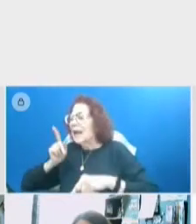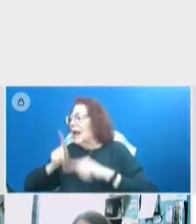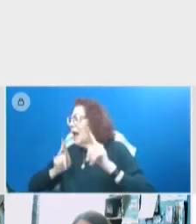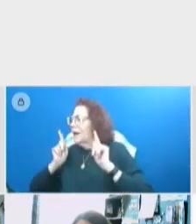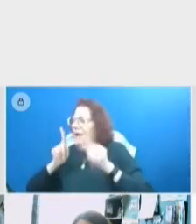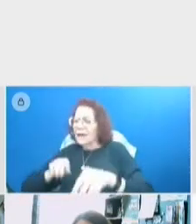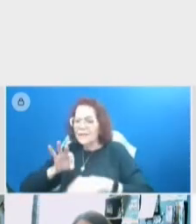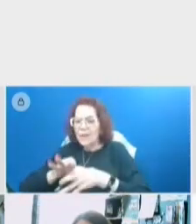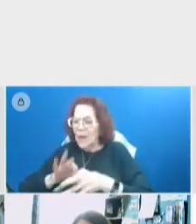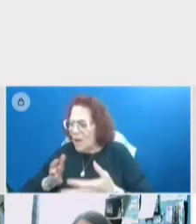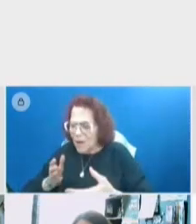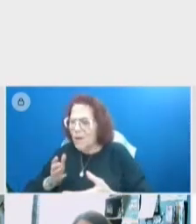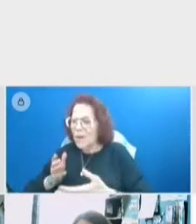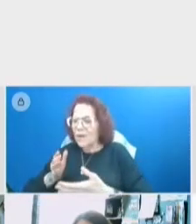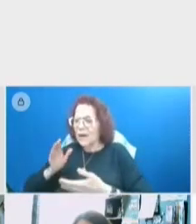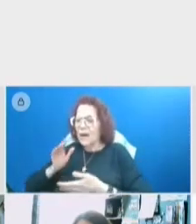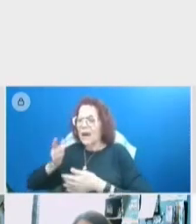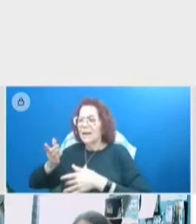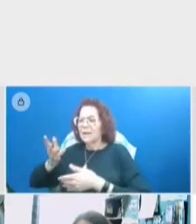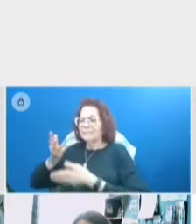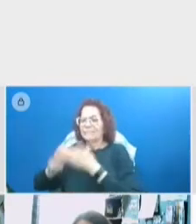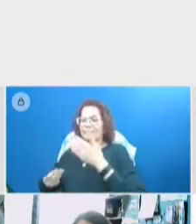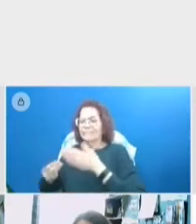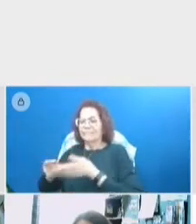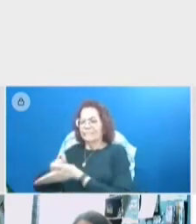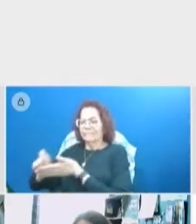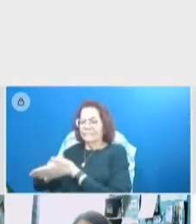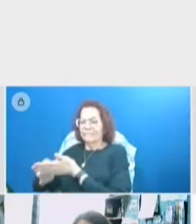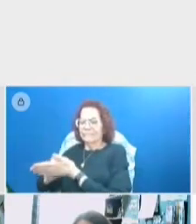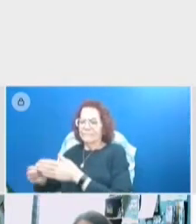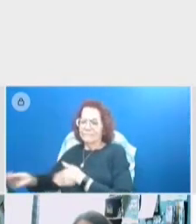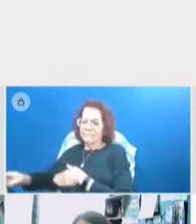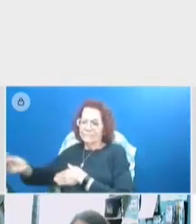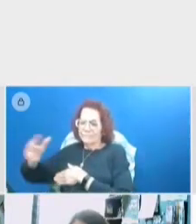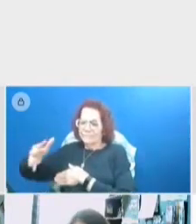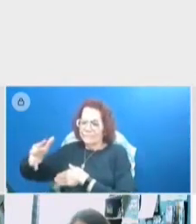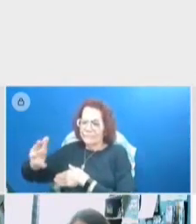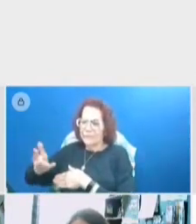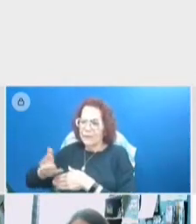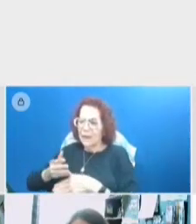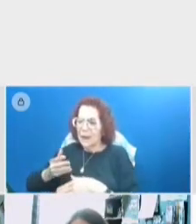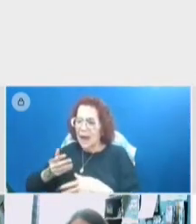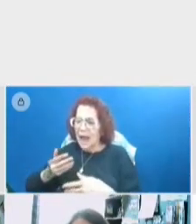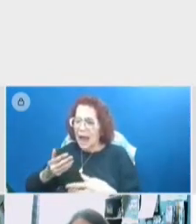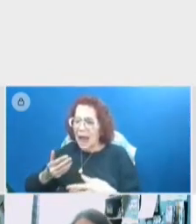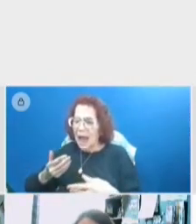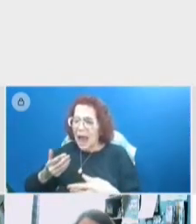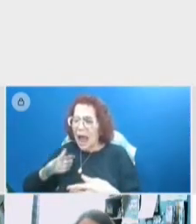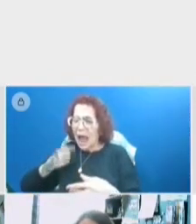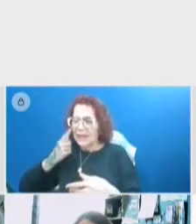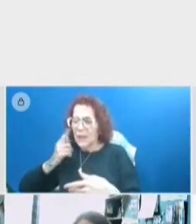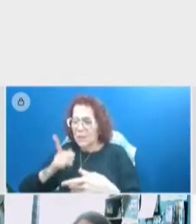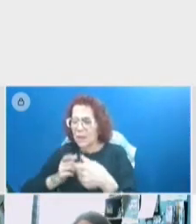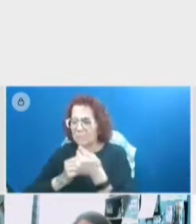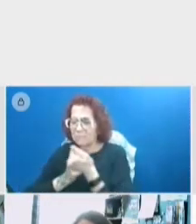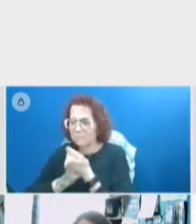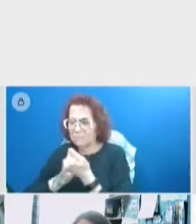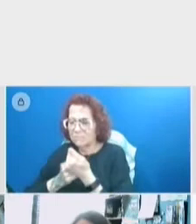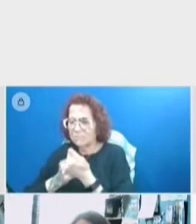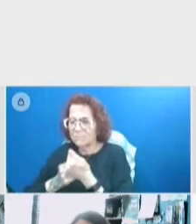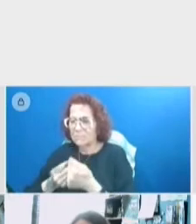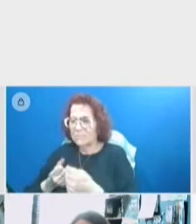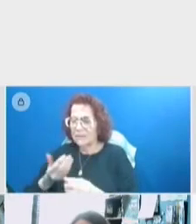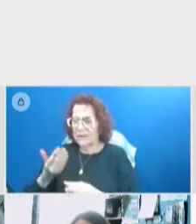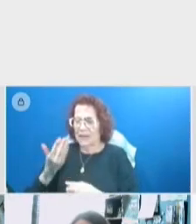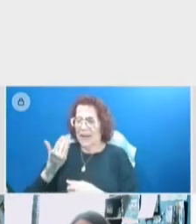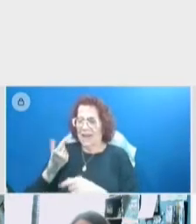proposed cyber regulations as approved by the board last month have been issued for public comment. Those are due by June